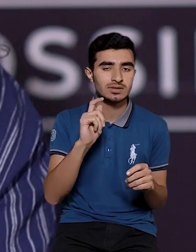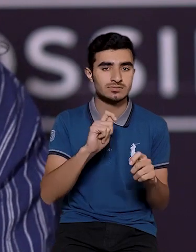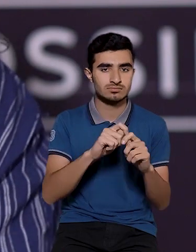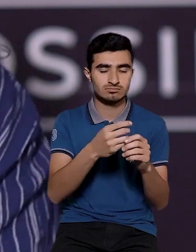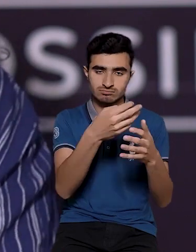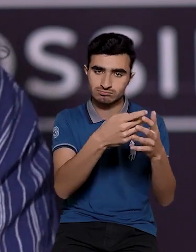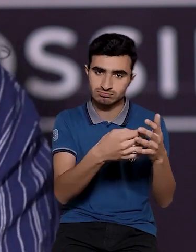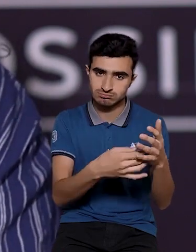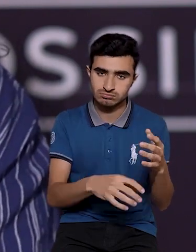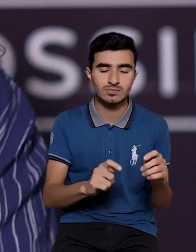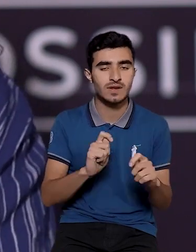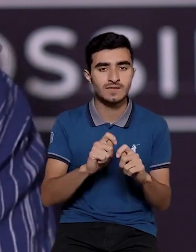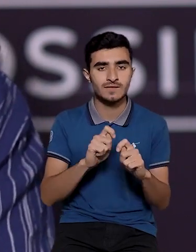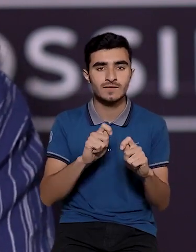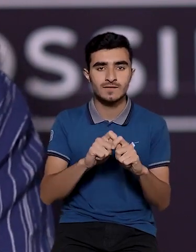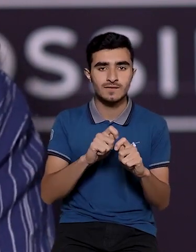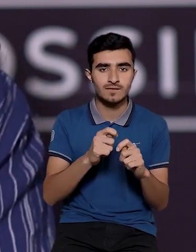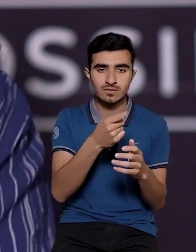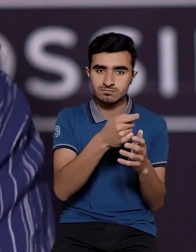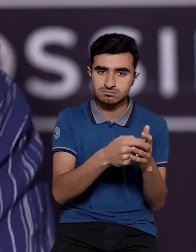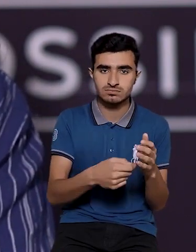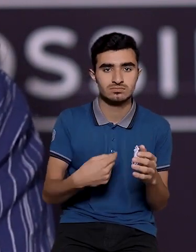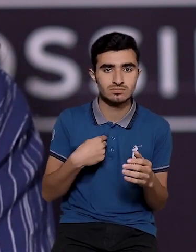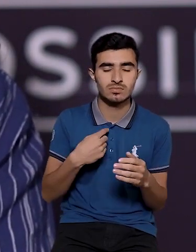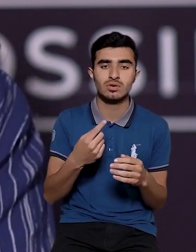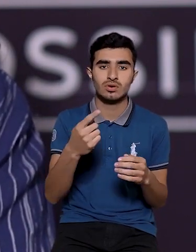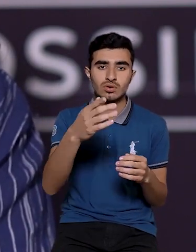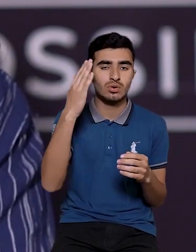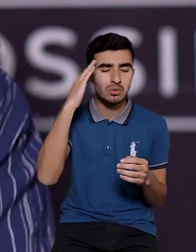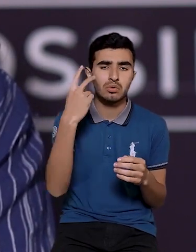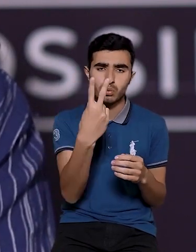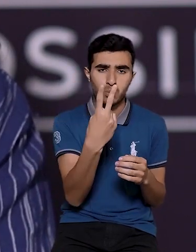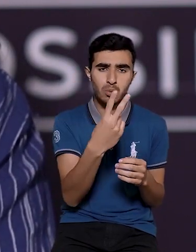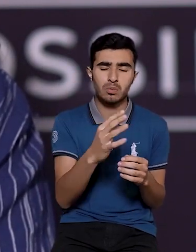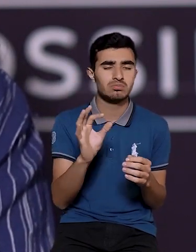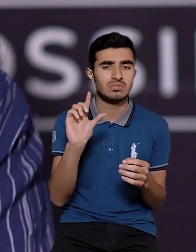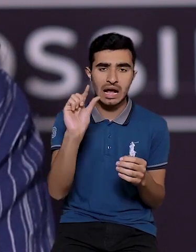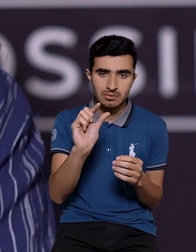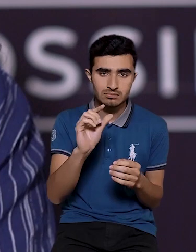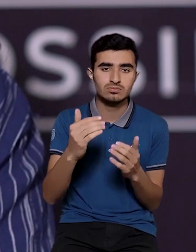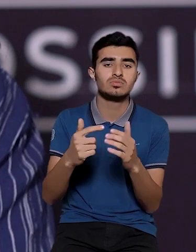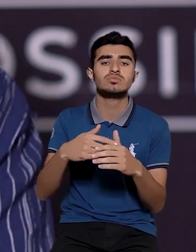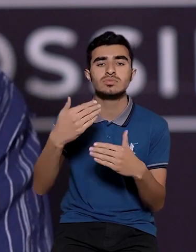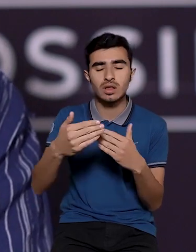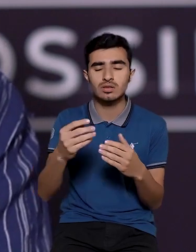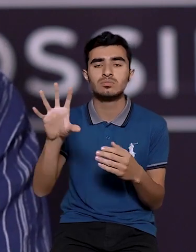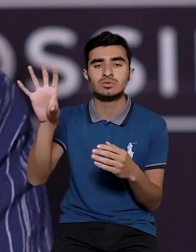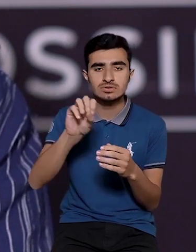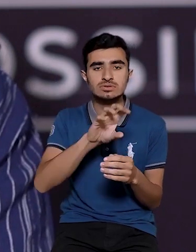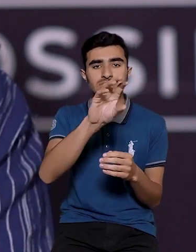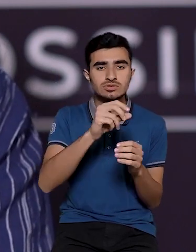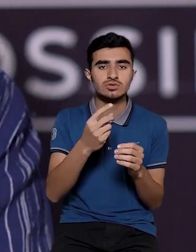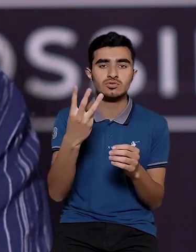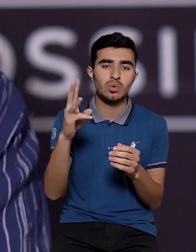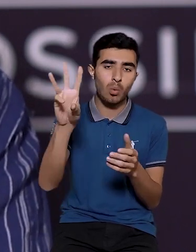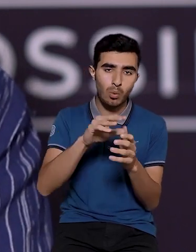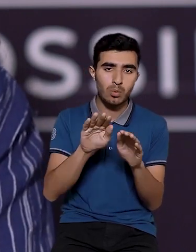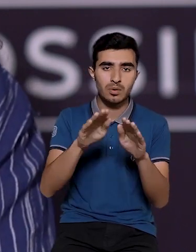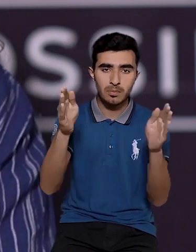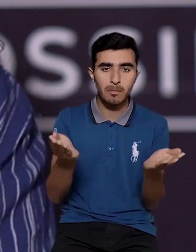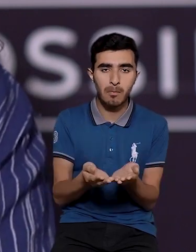started growing my bees, and I'm now at about 40